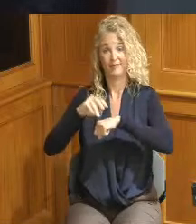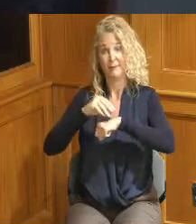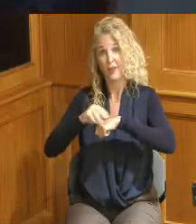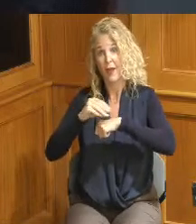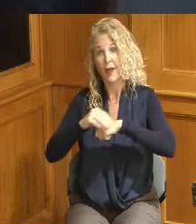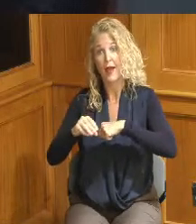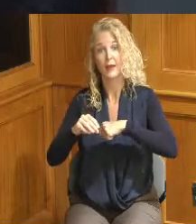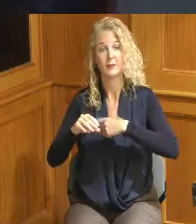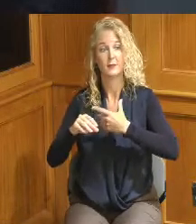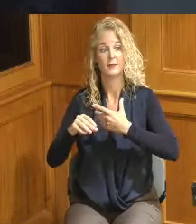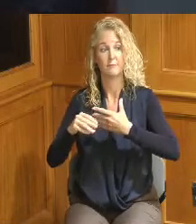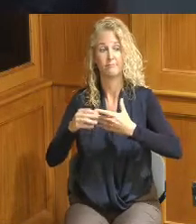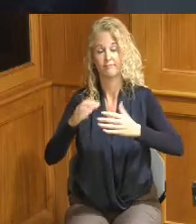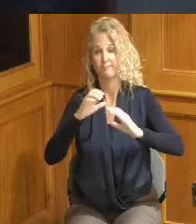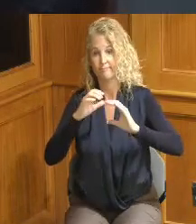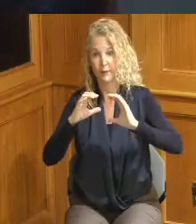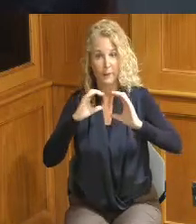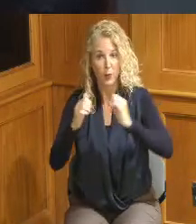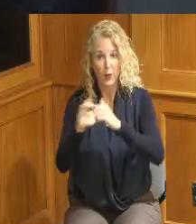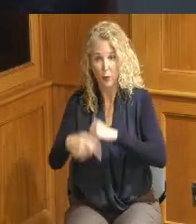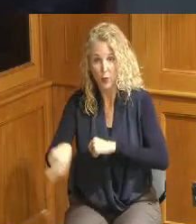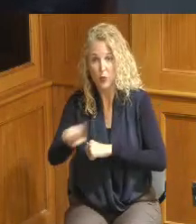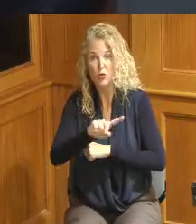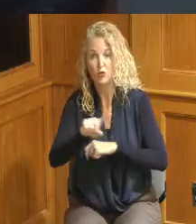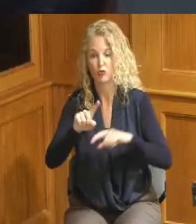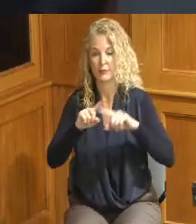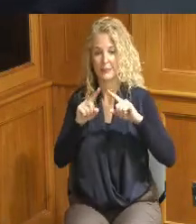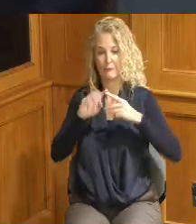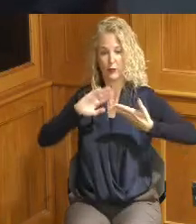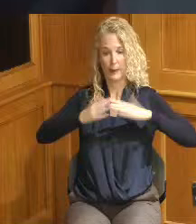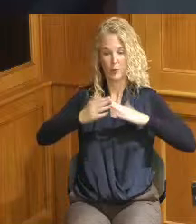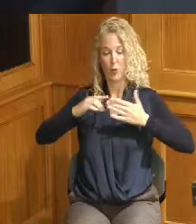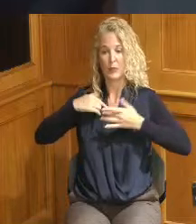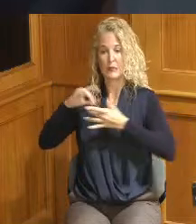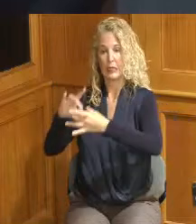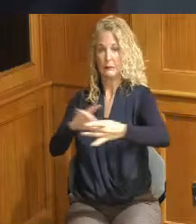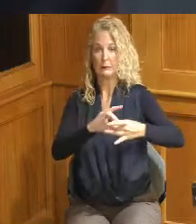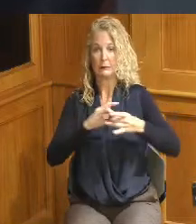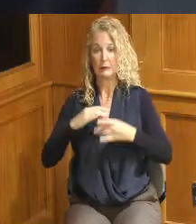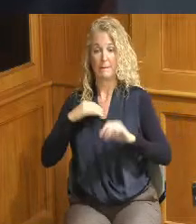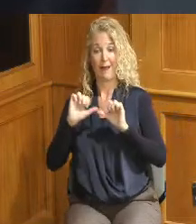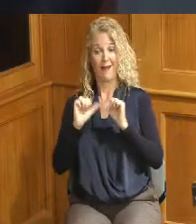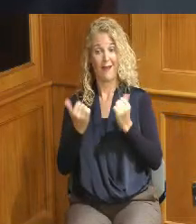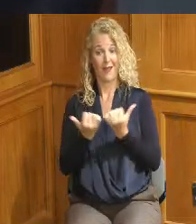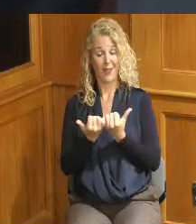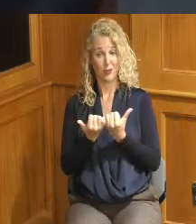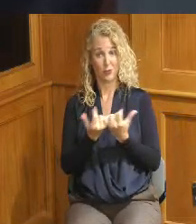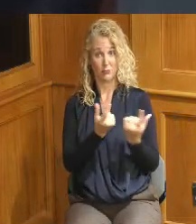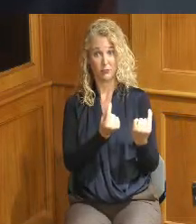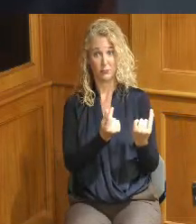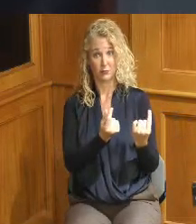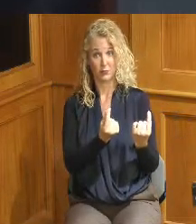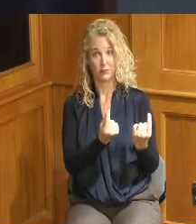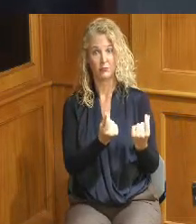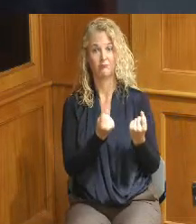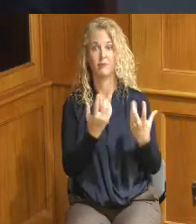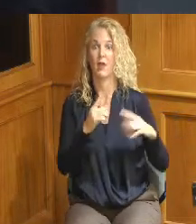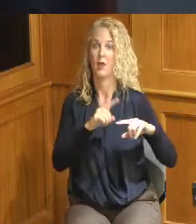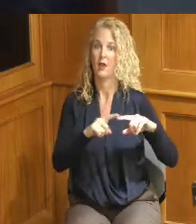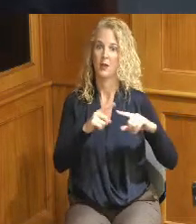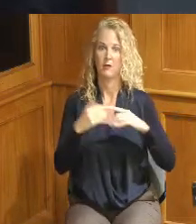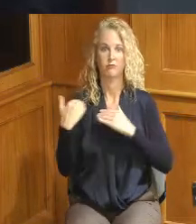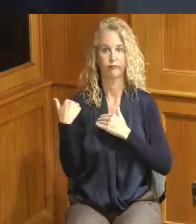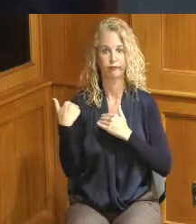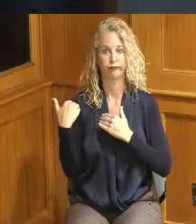elected leaders and the appointed leaders of the various impacted communities. My agency's job is to provide these various tasks, so